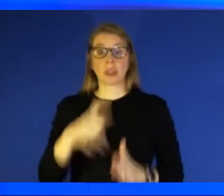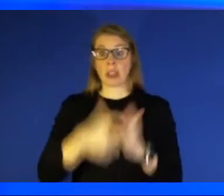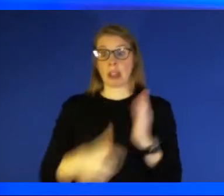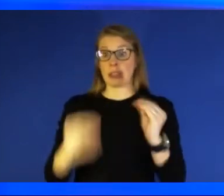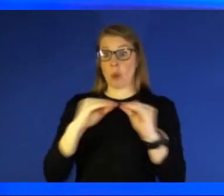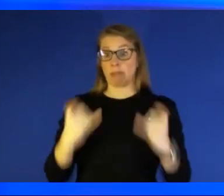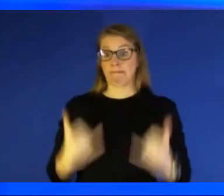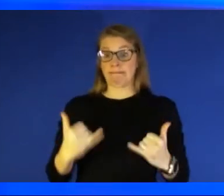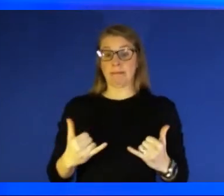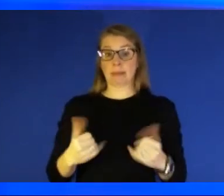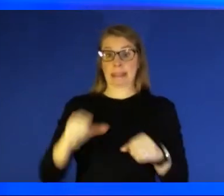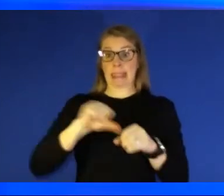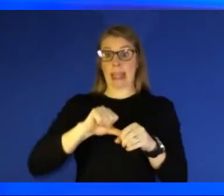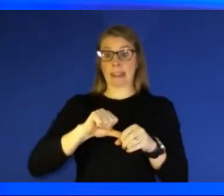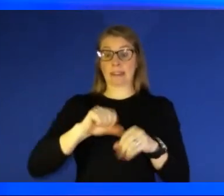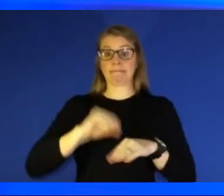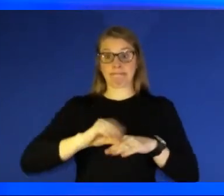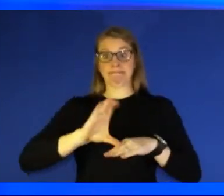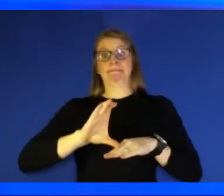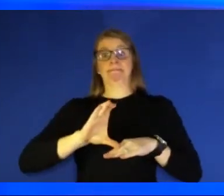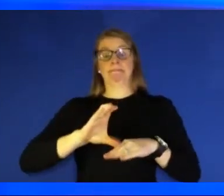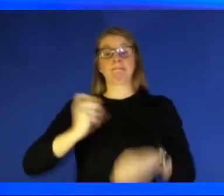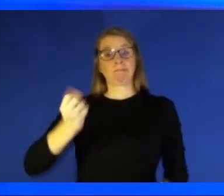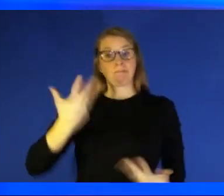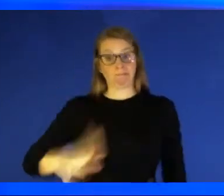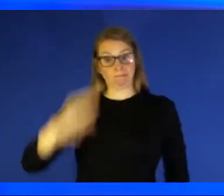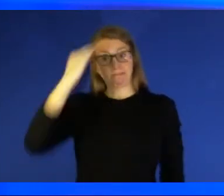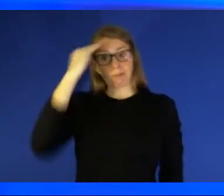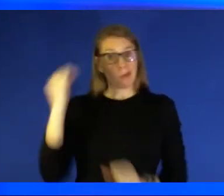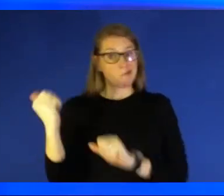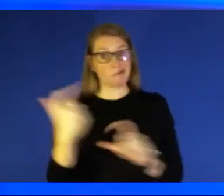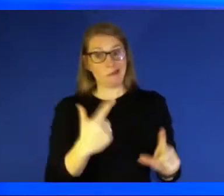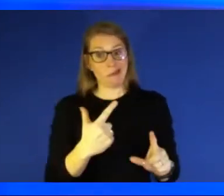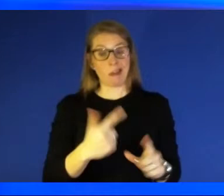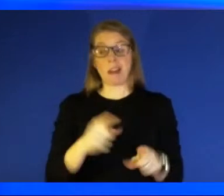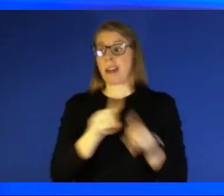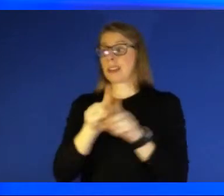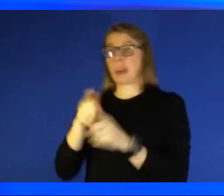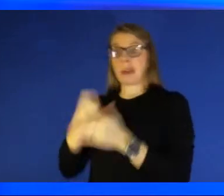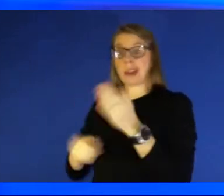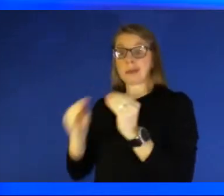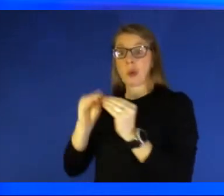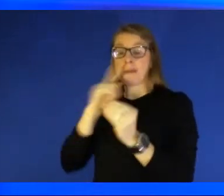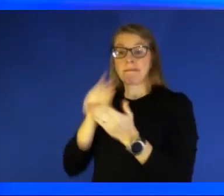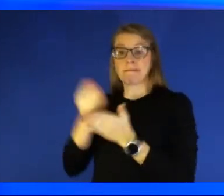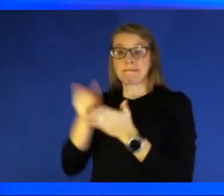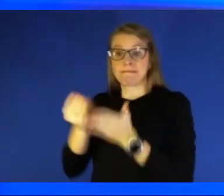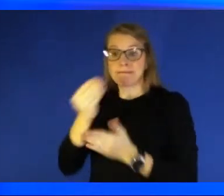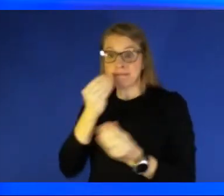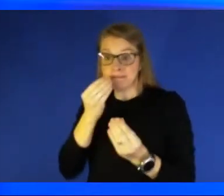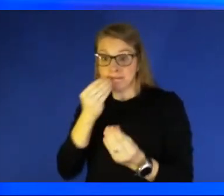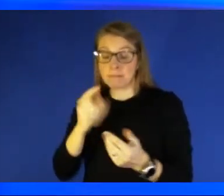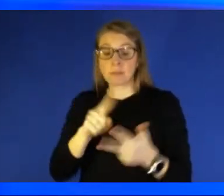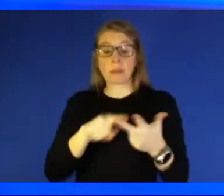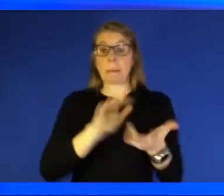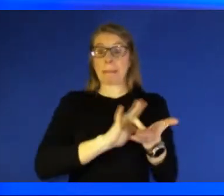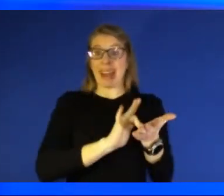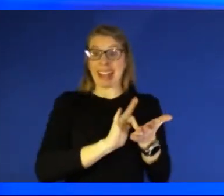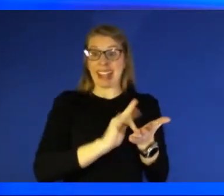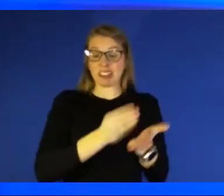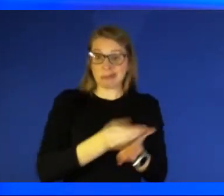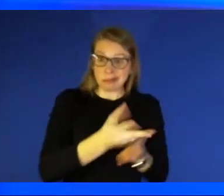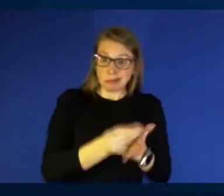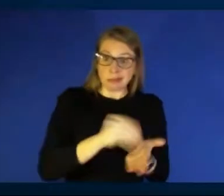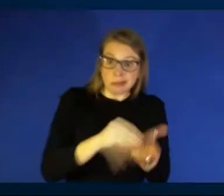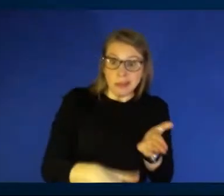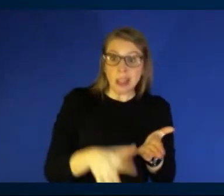fill up your gas tank. We all know this. It's costing more to keep your pantry stocked, making sure you have all the medications you need. Healthcare is not